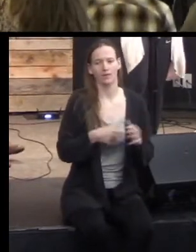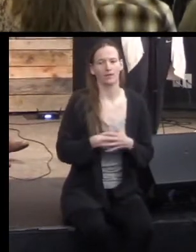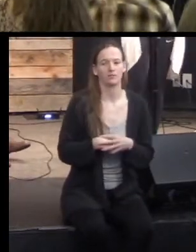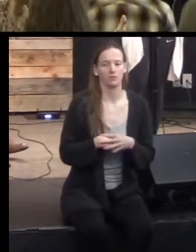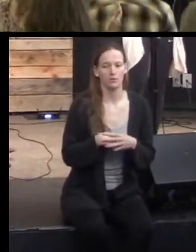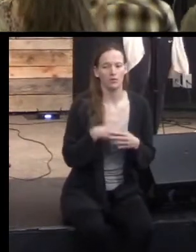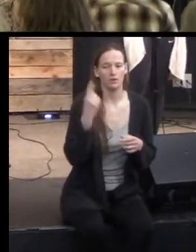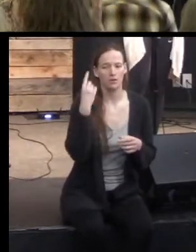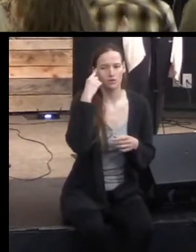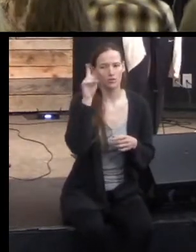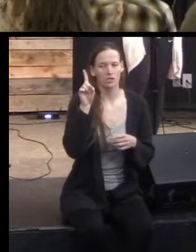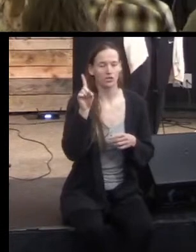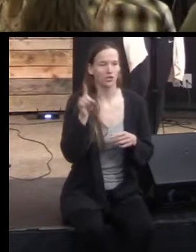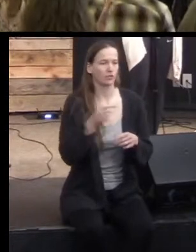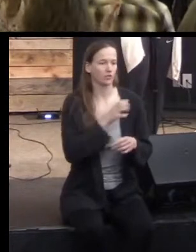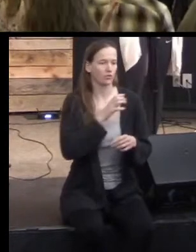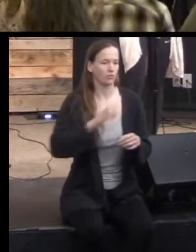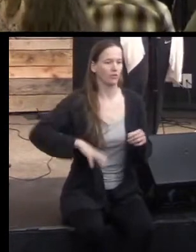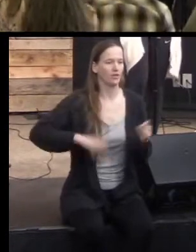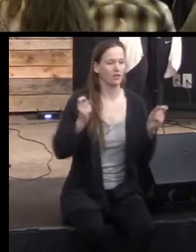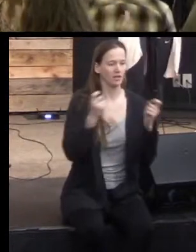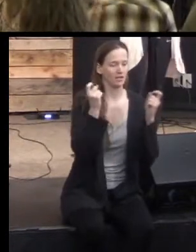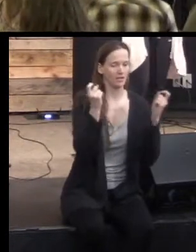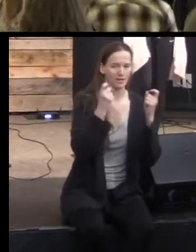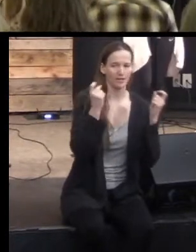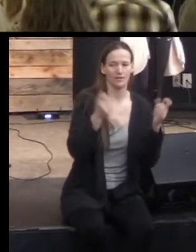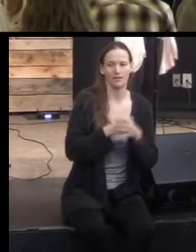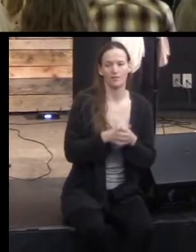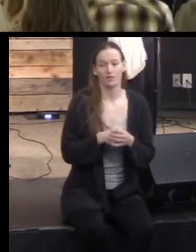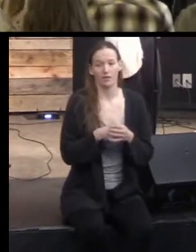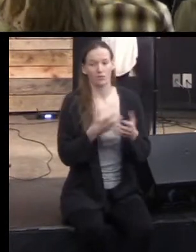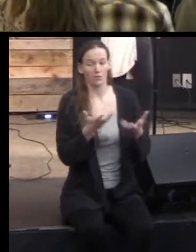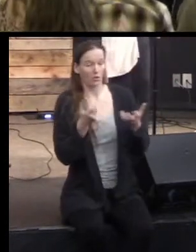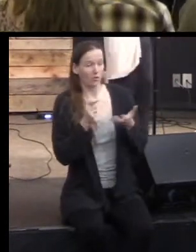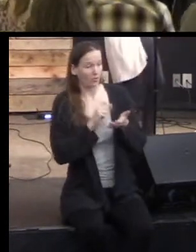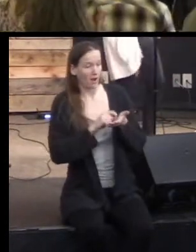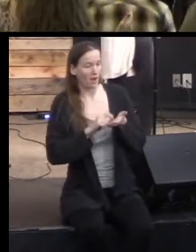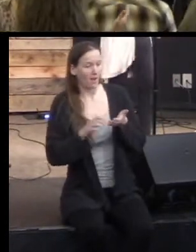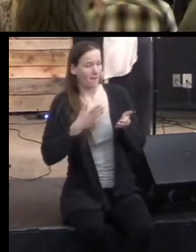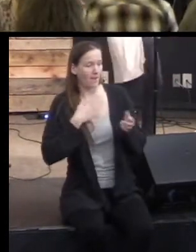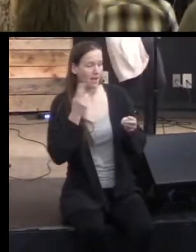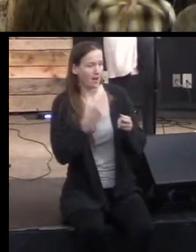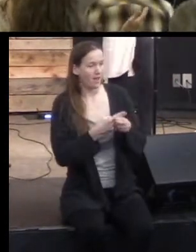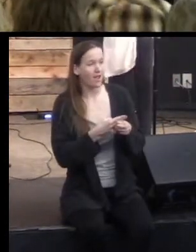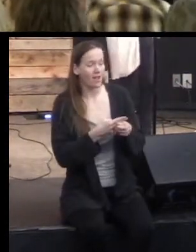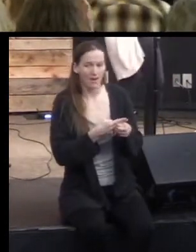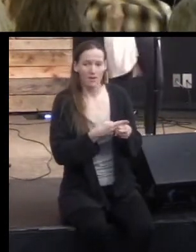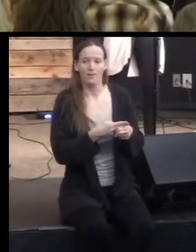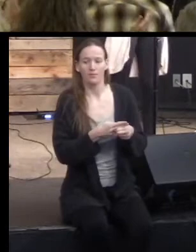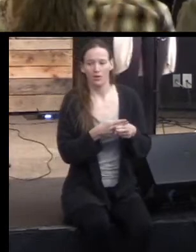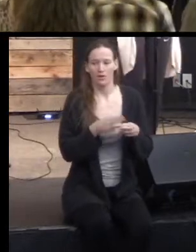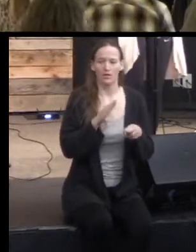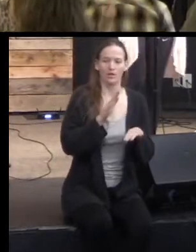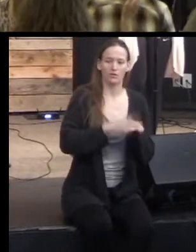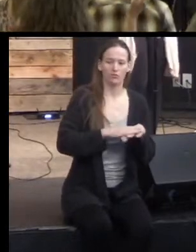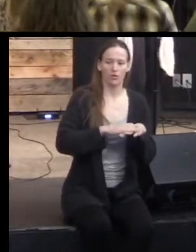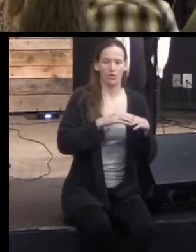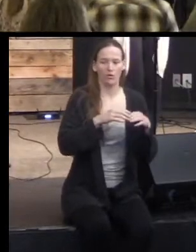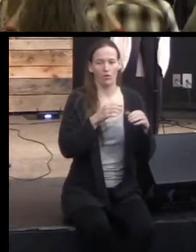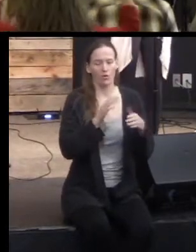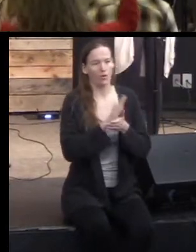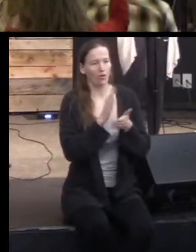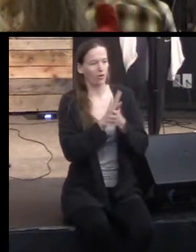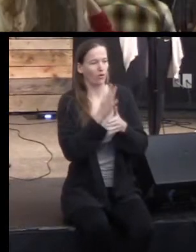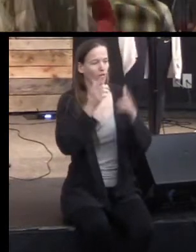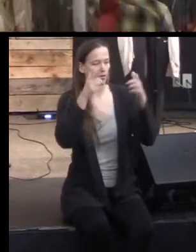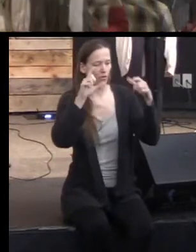Sign me up for the Christian Jubilee. Won't you write my name? Write my name up on the